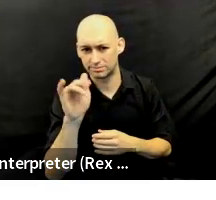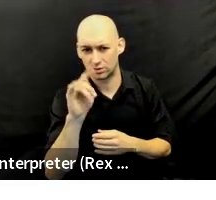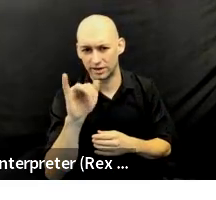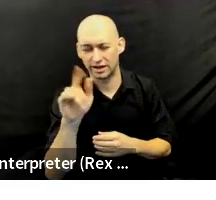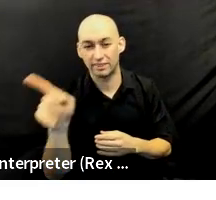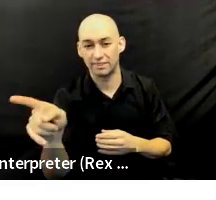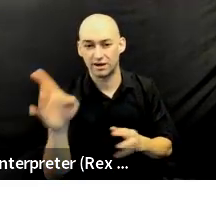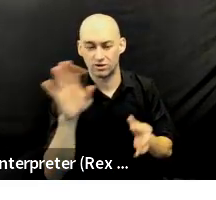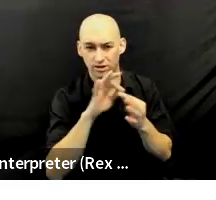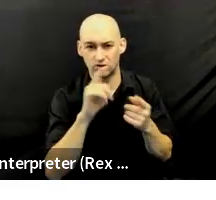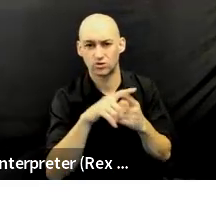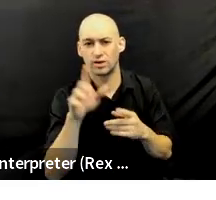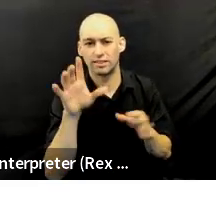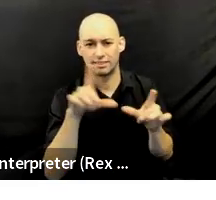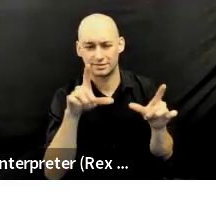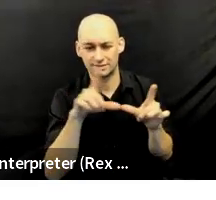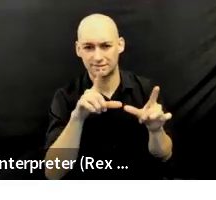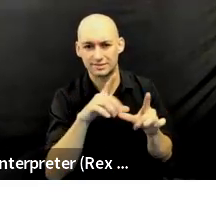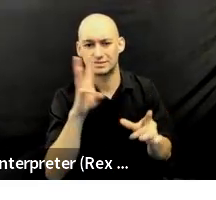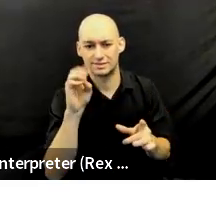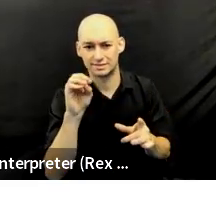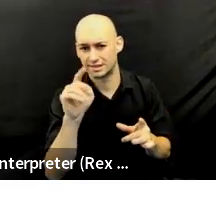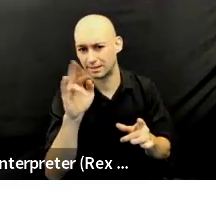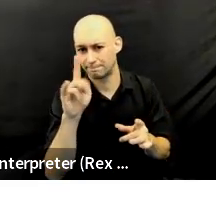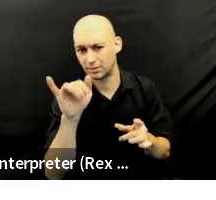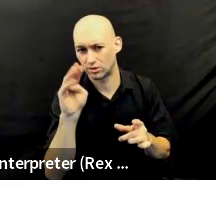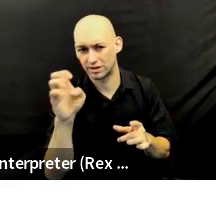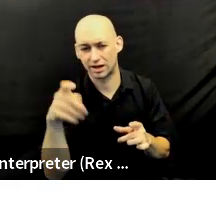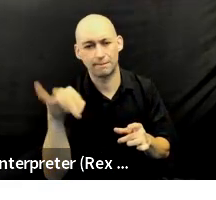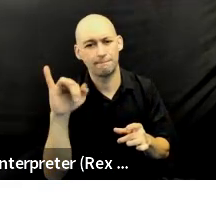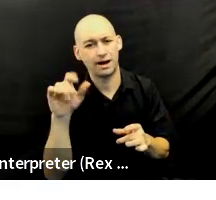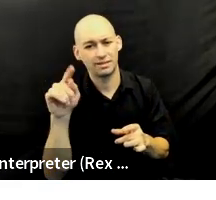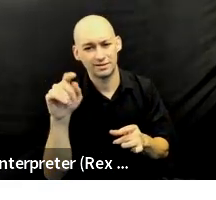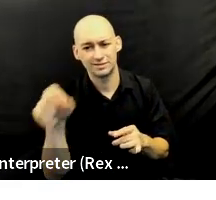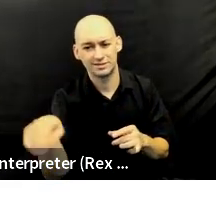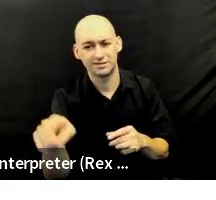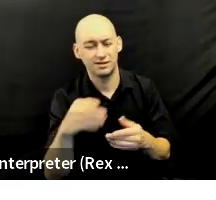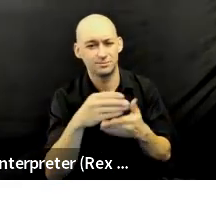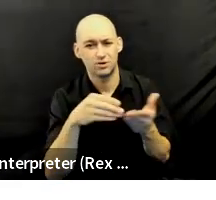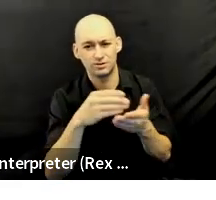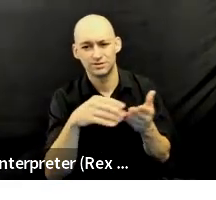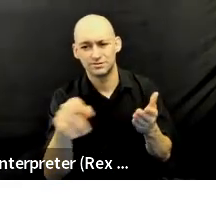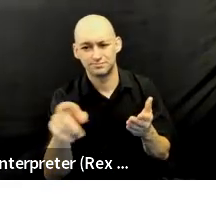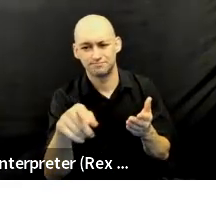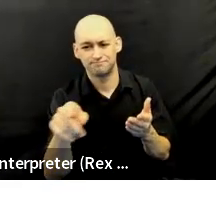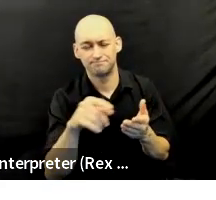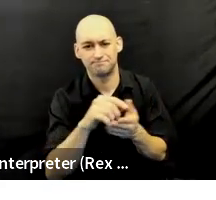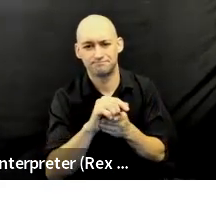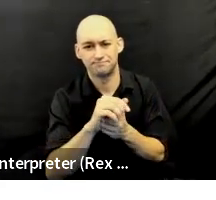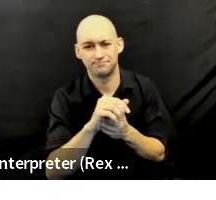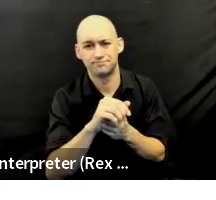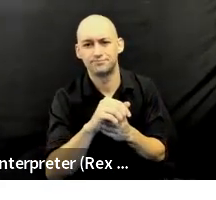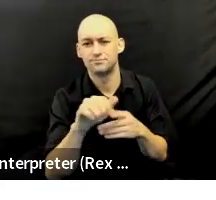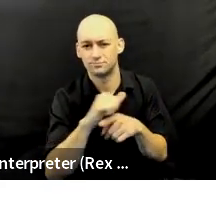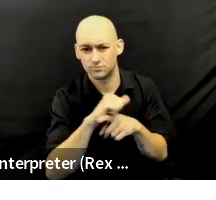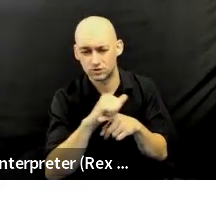up to 60 maritime pilots that make up the San Francisco Bar of Pilots. Their work also includes